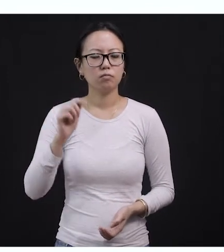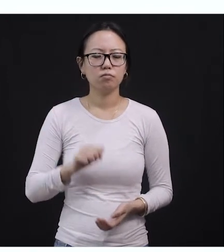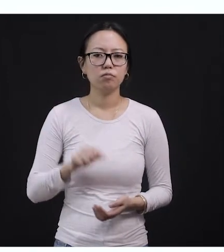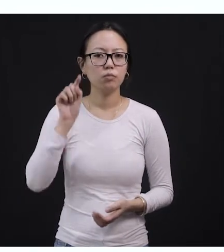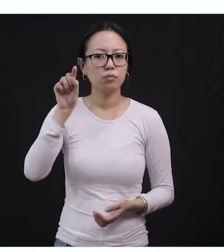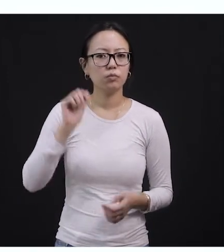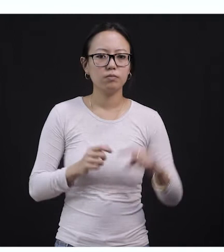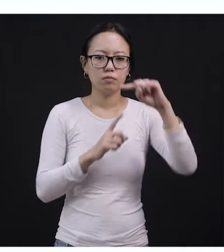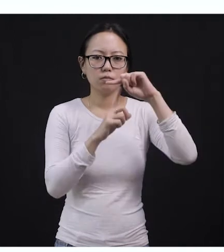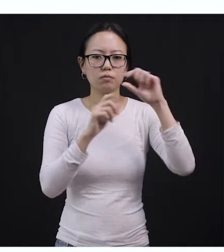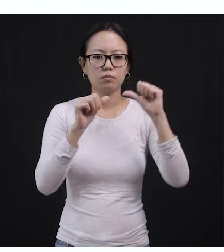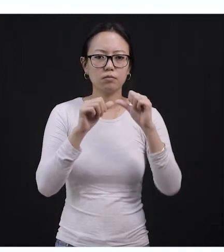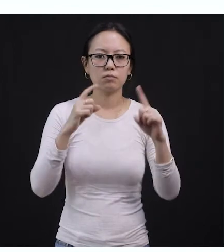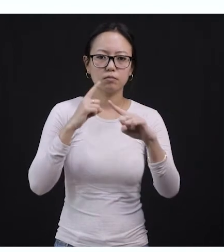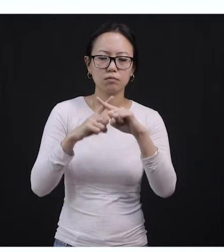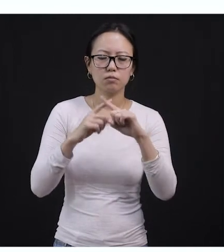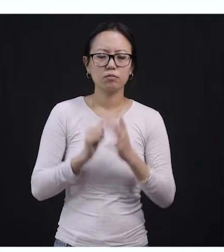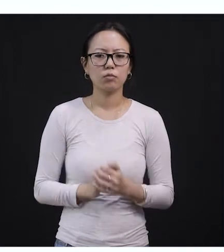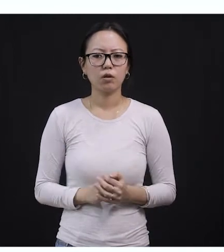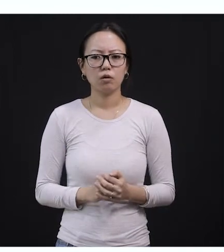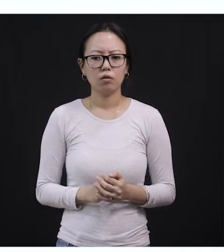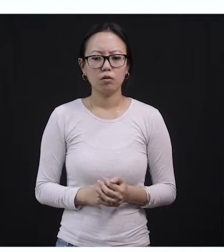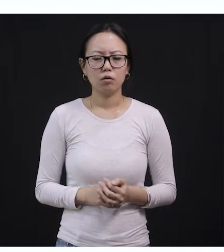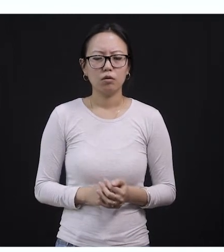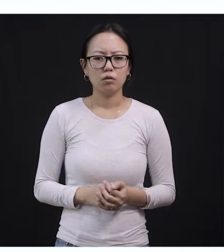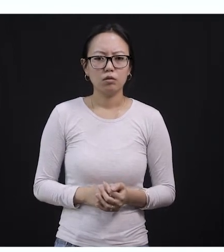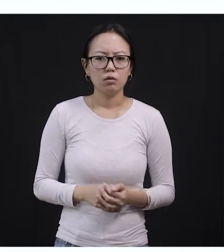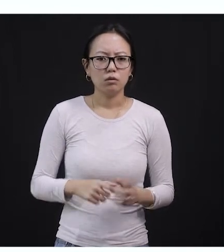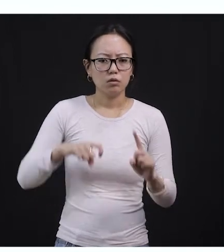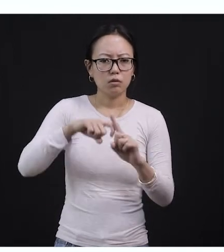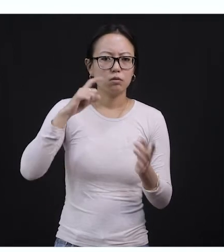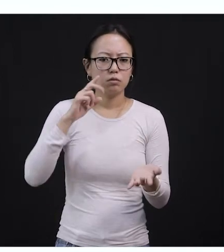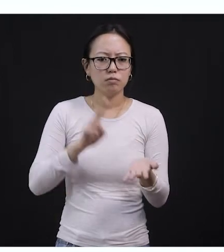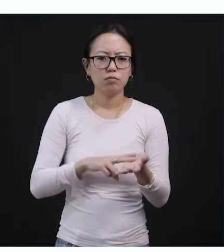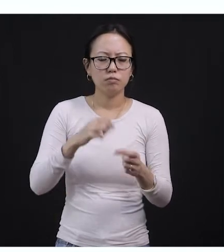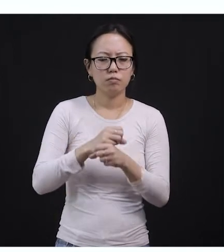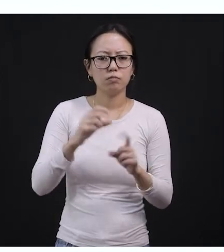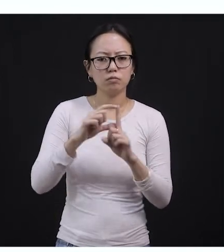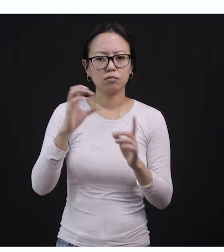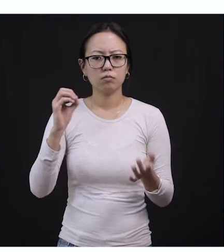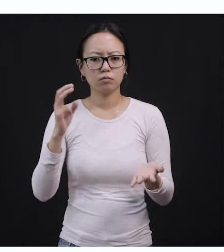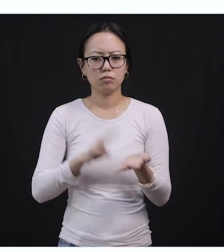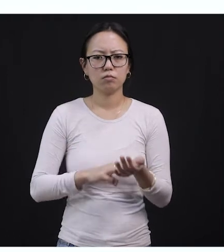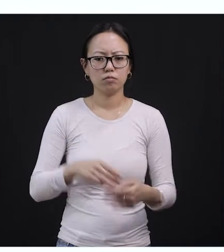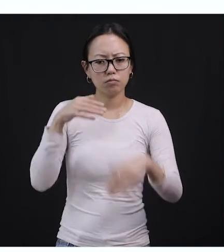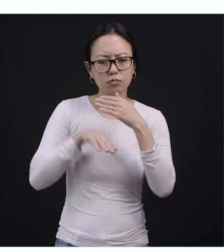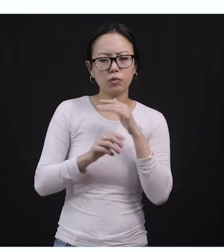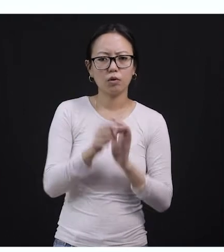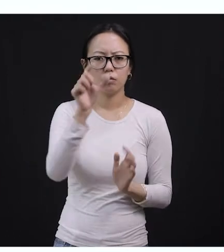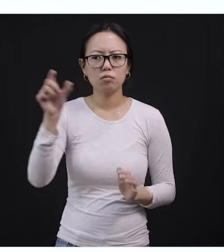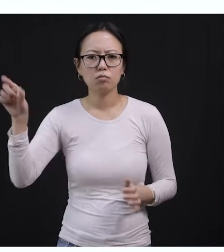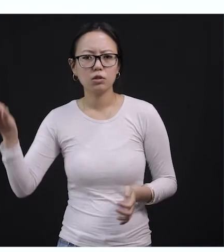people, the people living in his kingdom, they paid taxes, and he made sure that even the merchants,